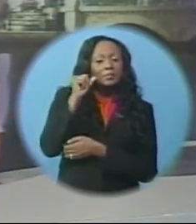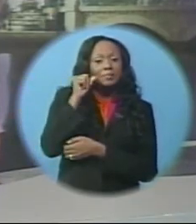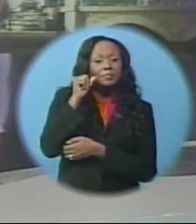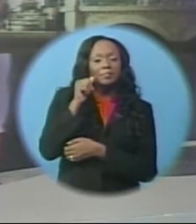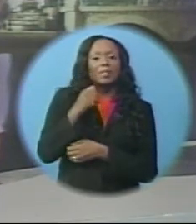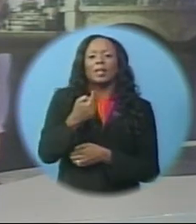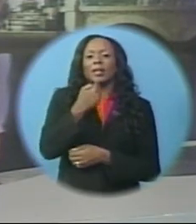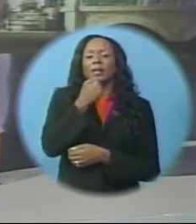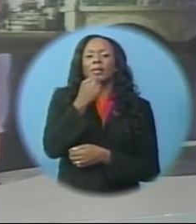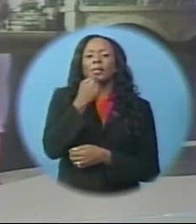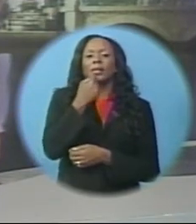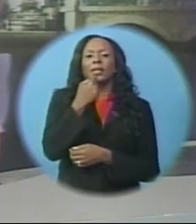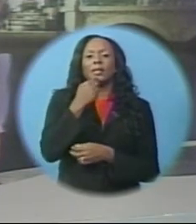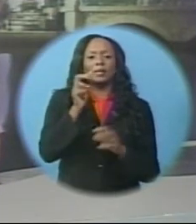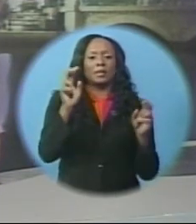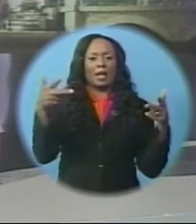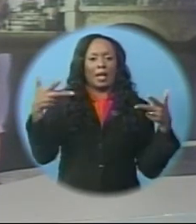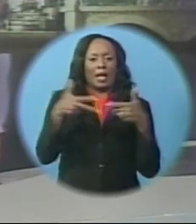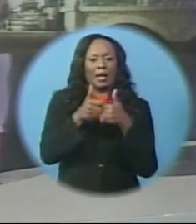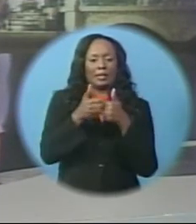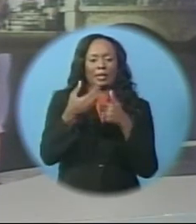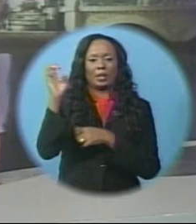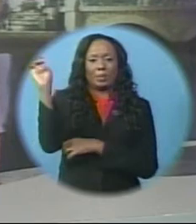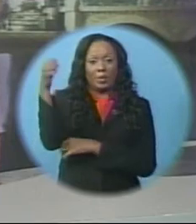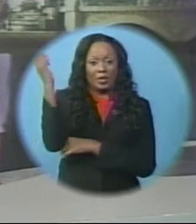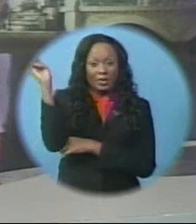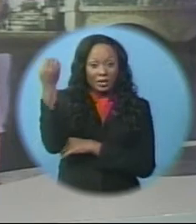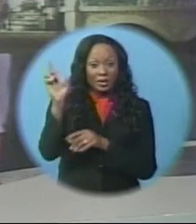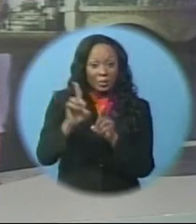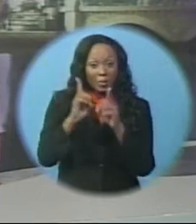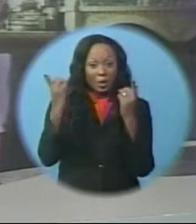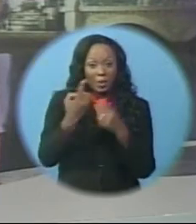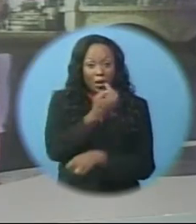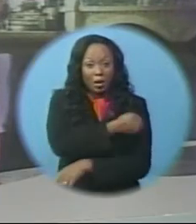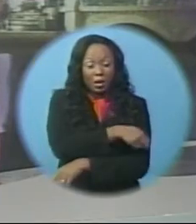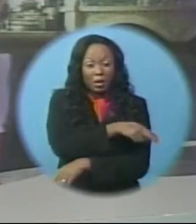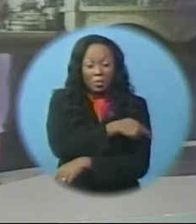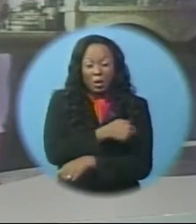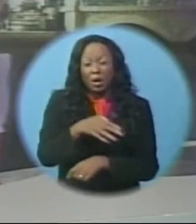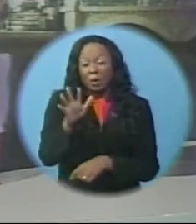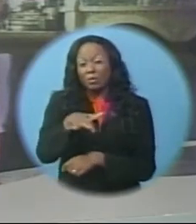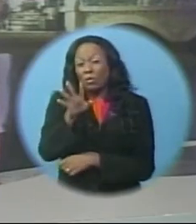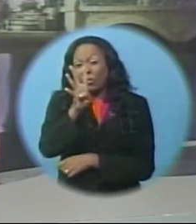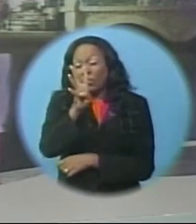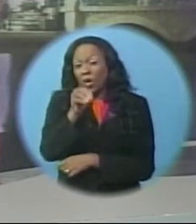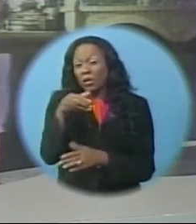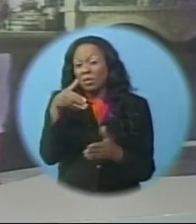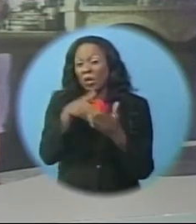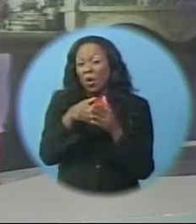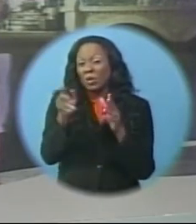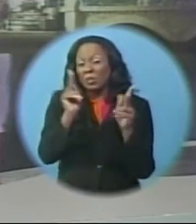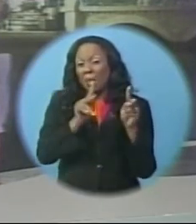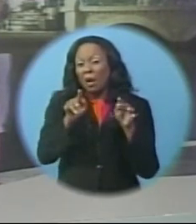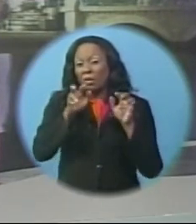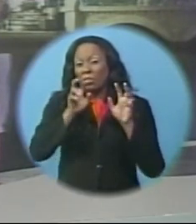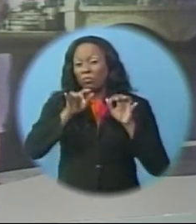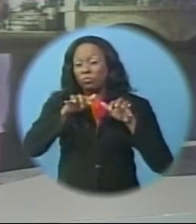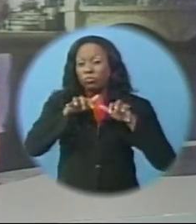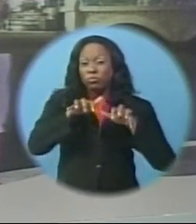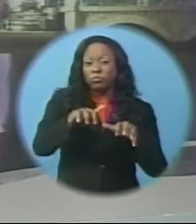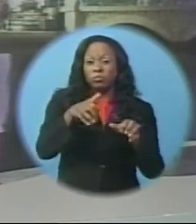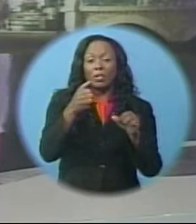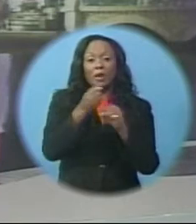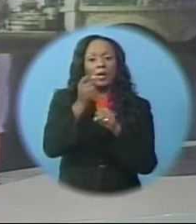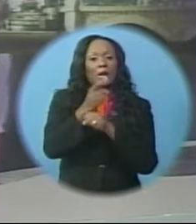West Indies Cave Hill campus. He says the Accident and Emergency Department receives about 40,000 visits every year,